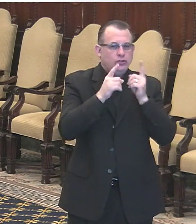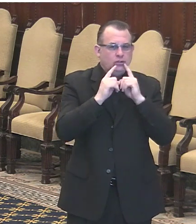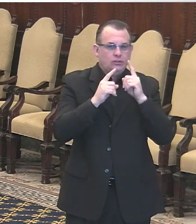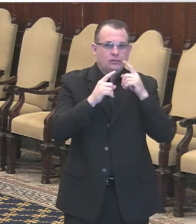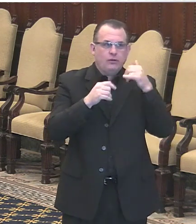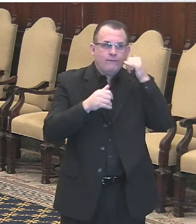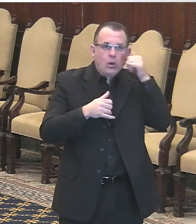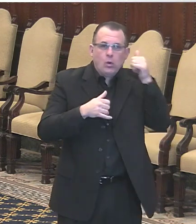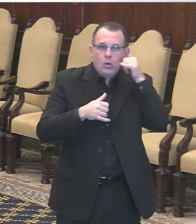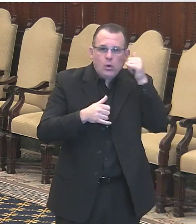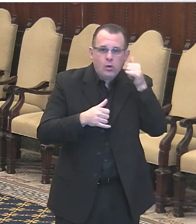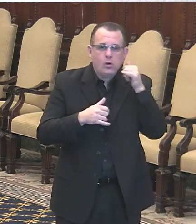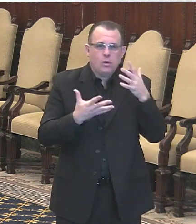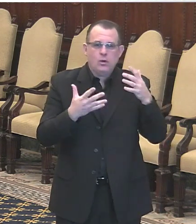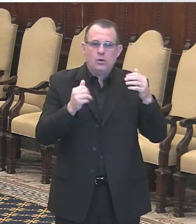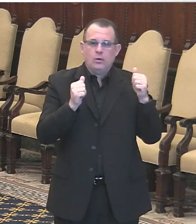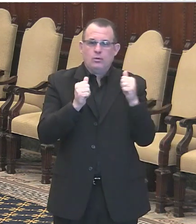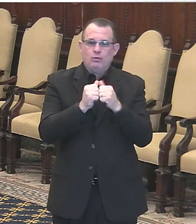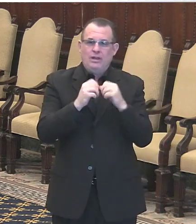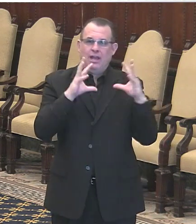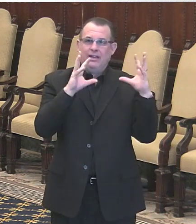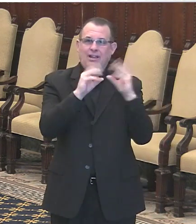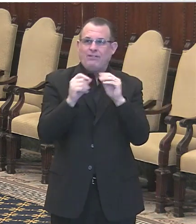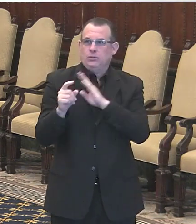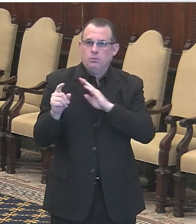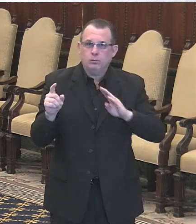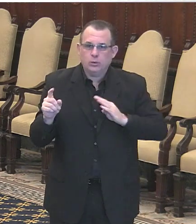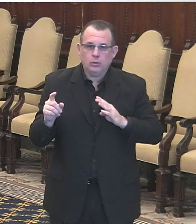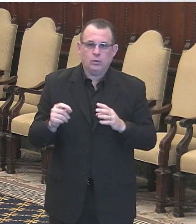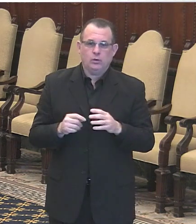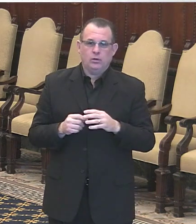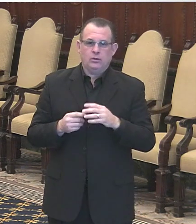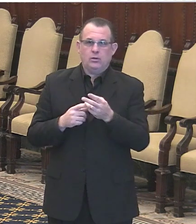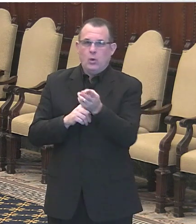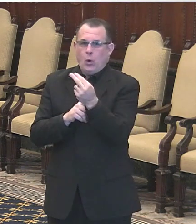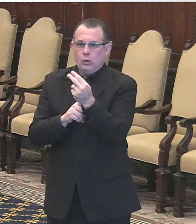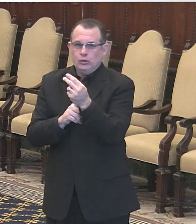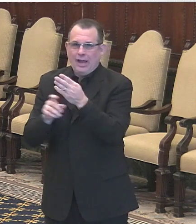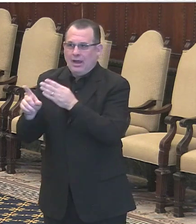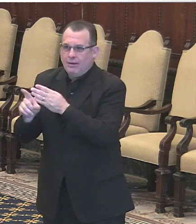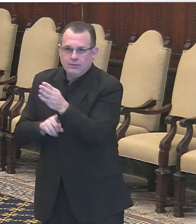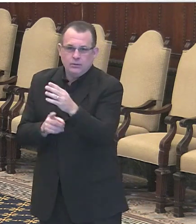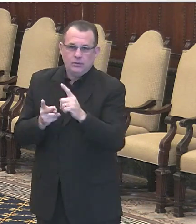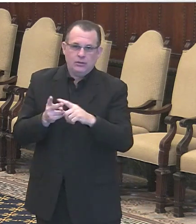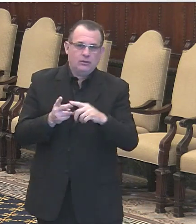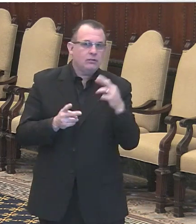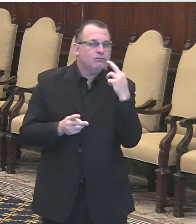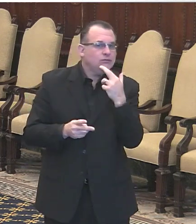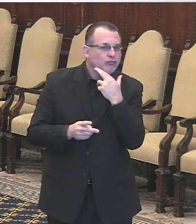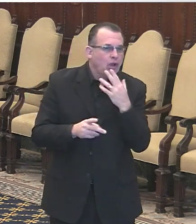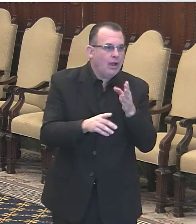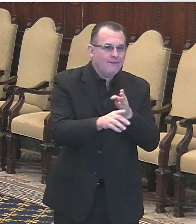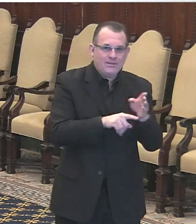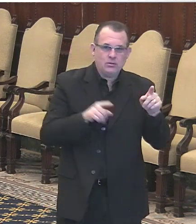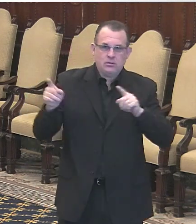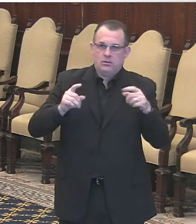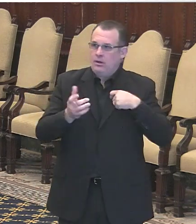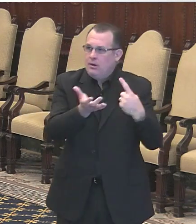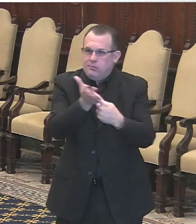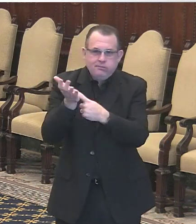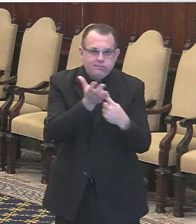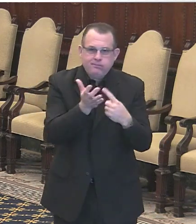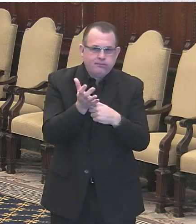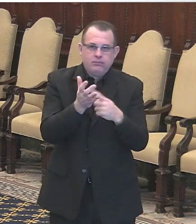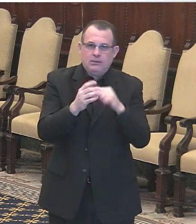with Convention and Visitors Bureau, with people in the hotel industry, people in the restaurant industry, but there's no specific plan yet because we don't